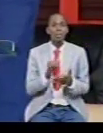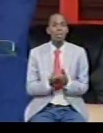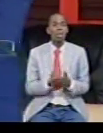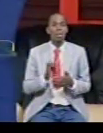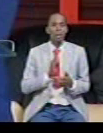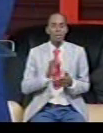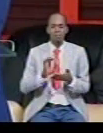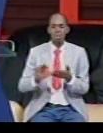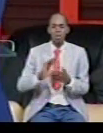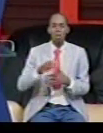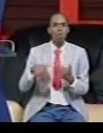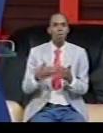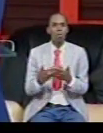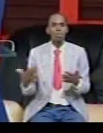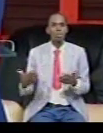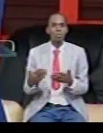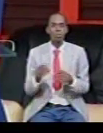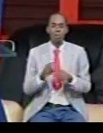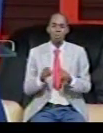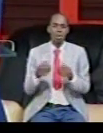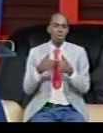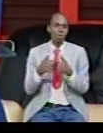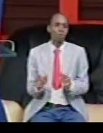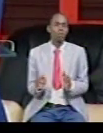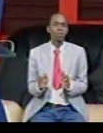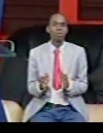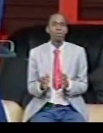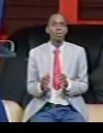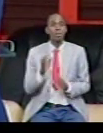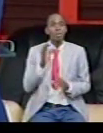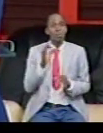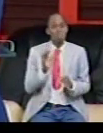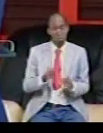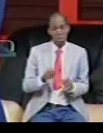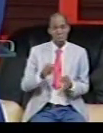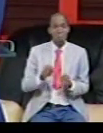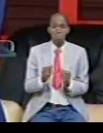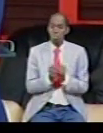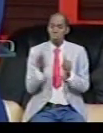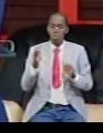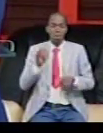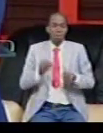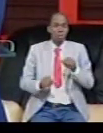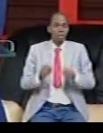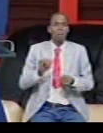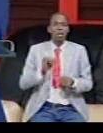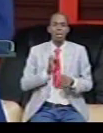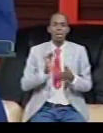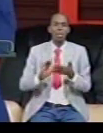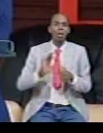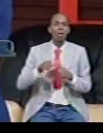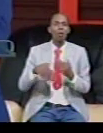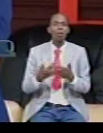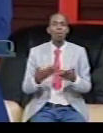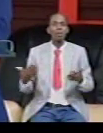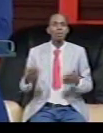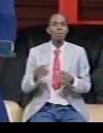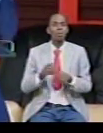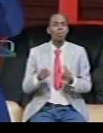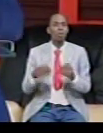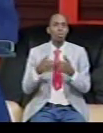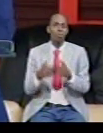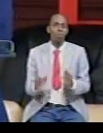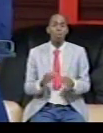but loss. Yea, doubtless, I count all things but loss. That means all the things I would have